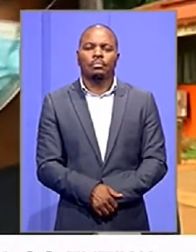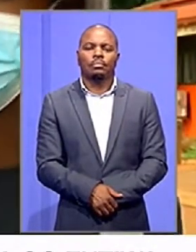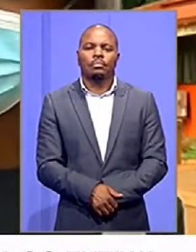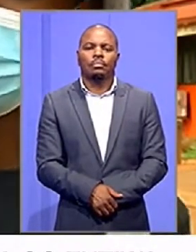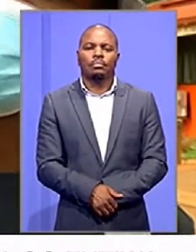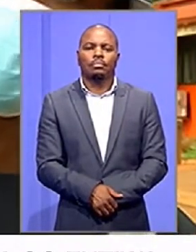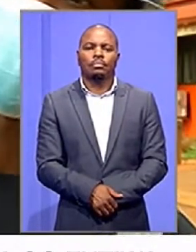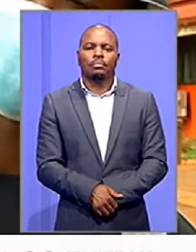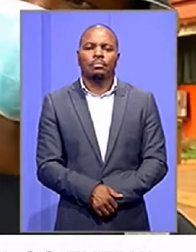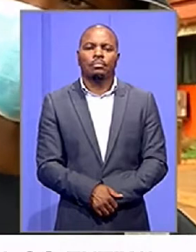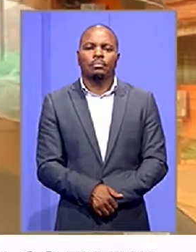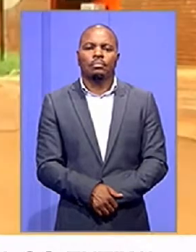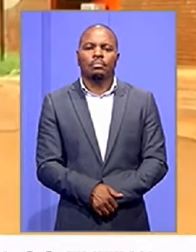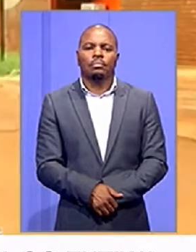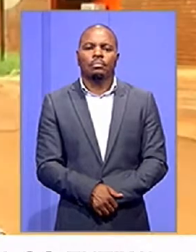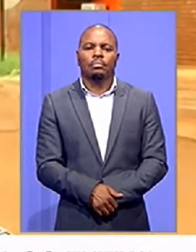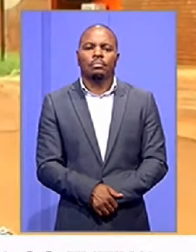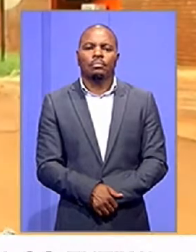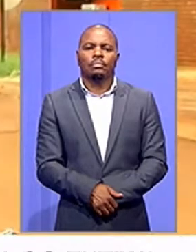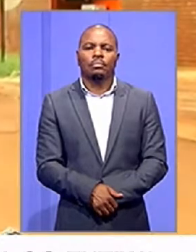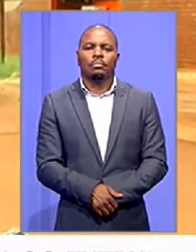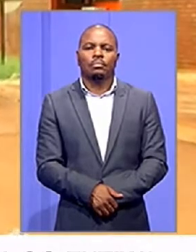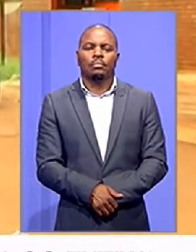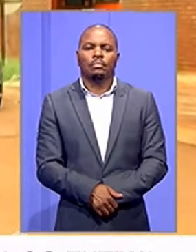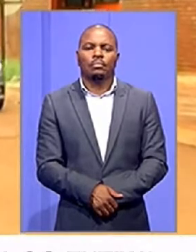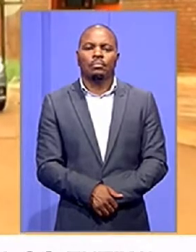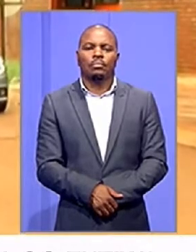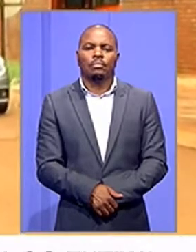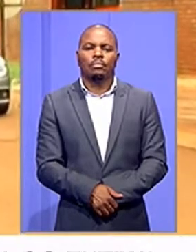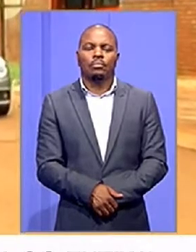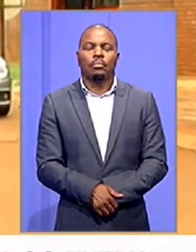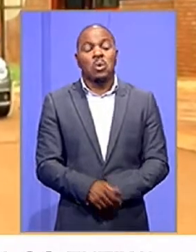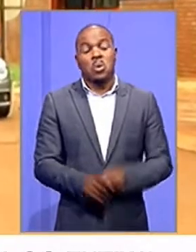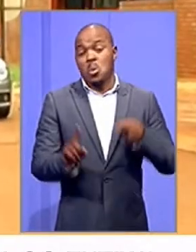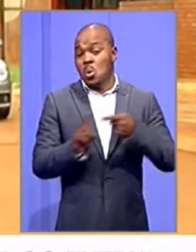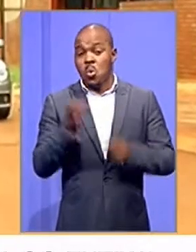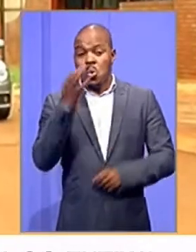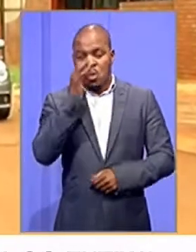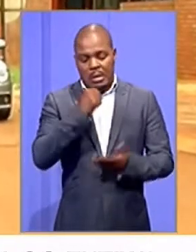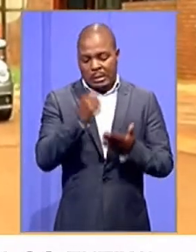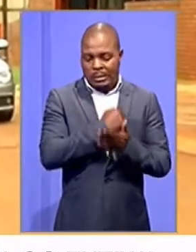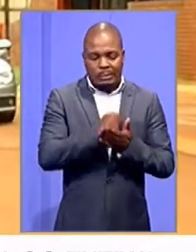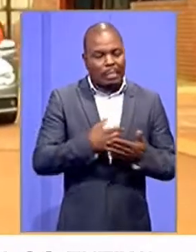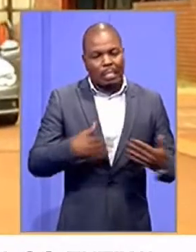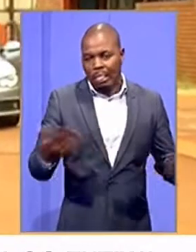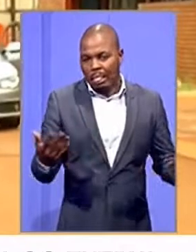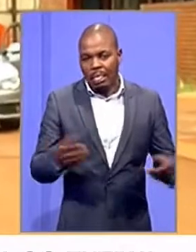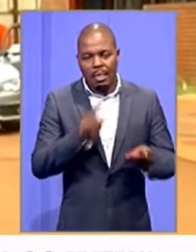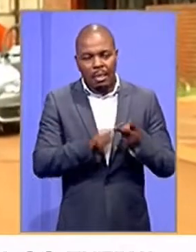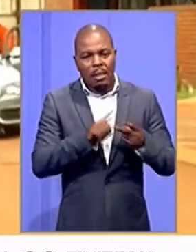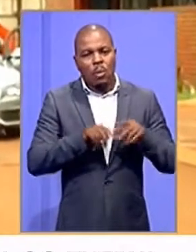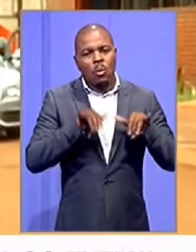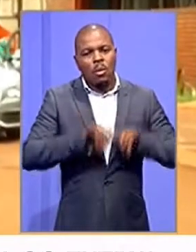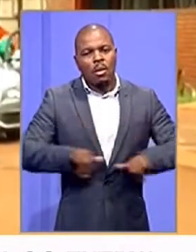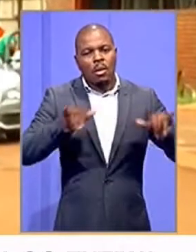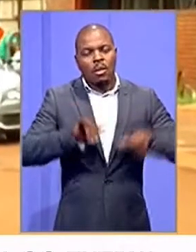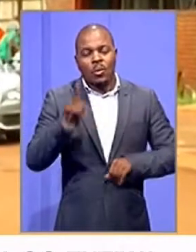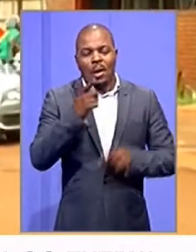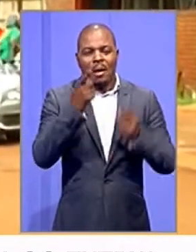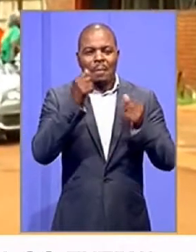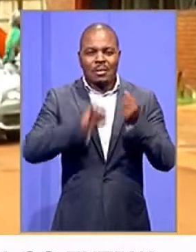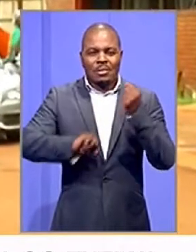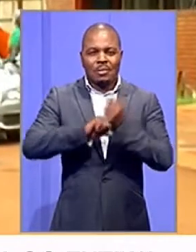Bangwe batho ba nga to boya matšhelo ke re sika tša matšhelone ore ga se ya kgone go engwadiša mola gape a sa letile thušo ya